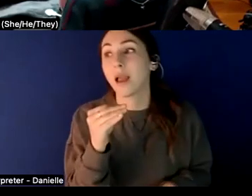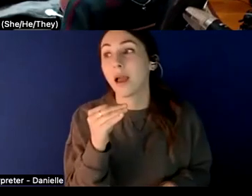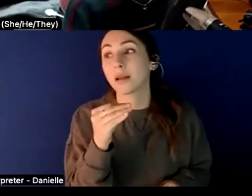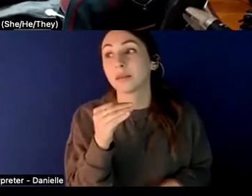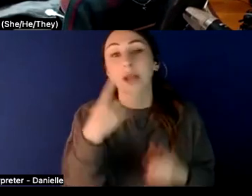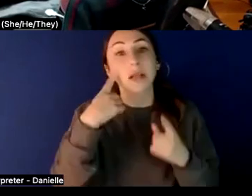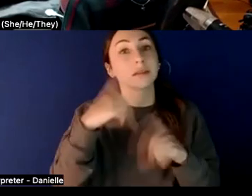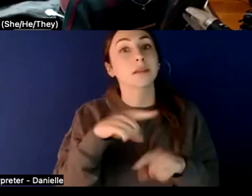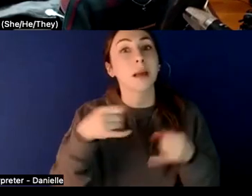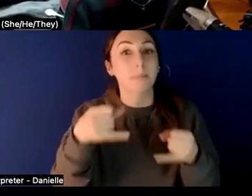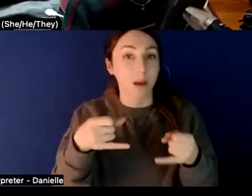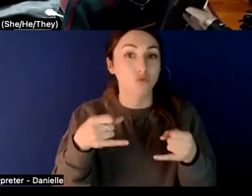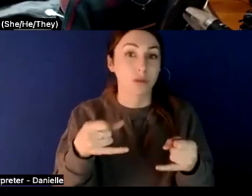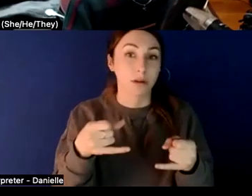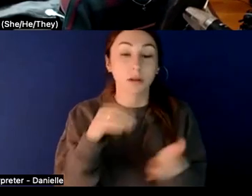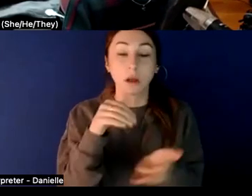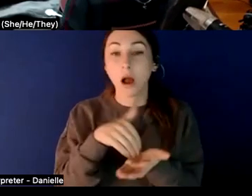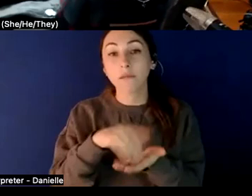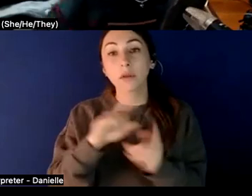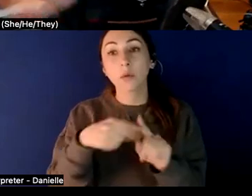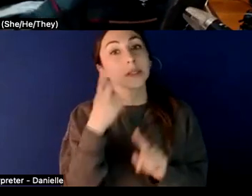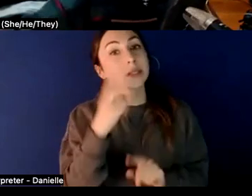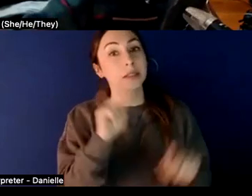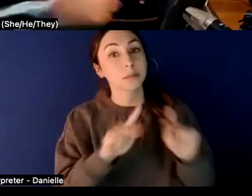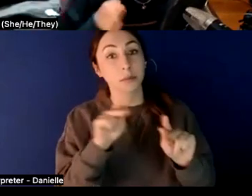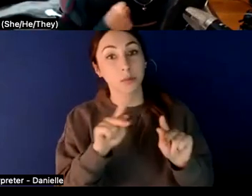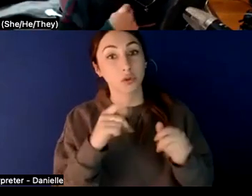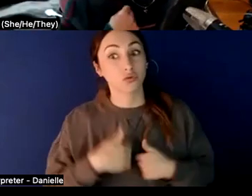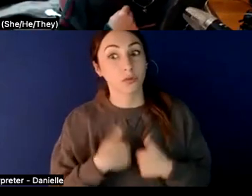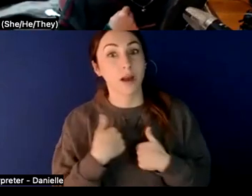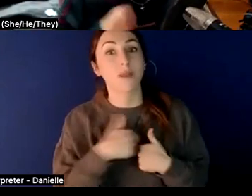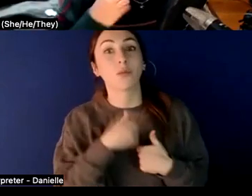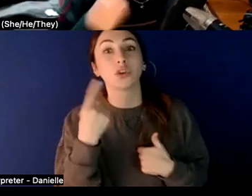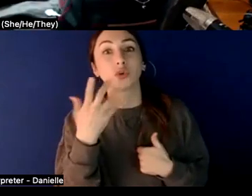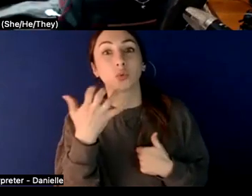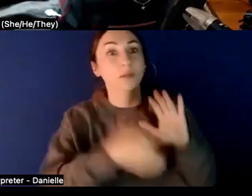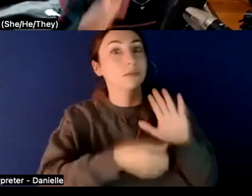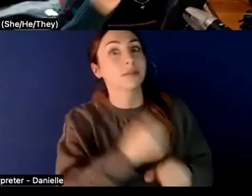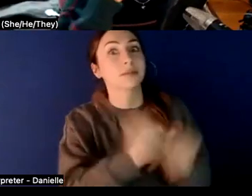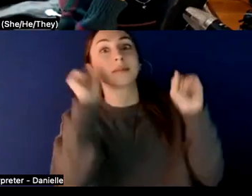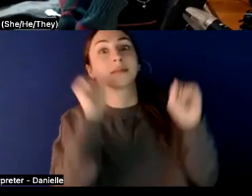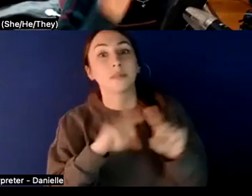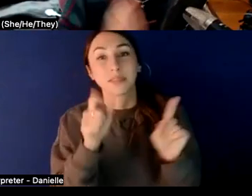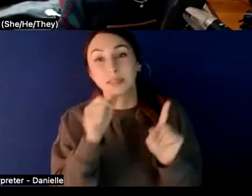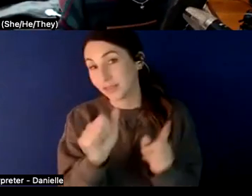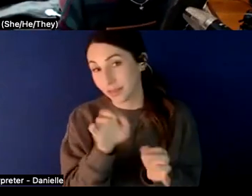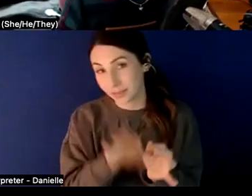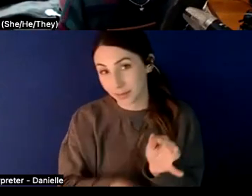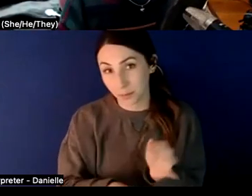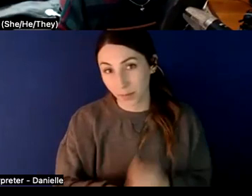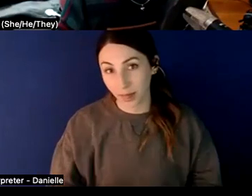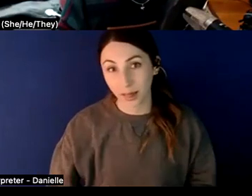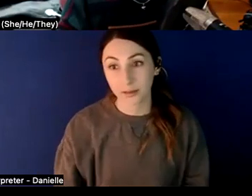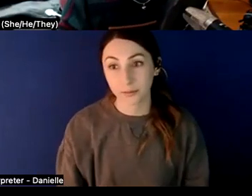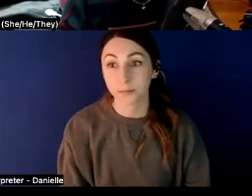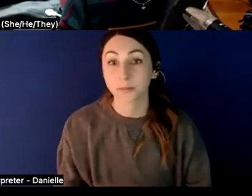so often when we see people surviving these crises, we just want to snatch them out of it, and it's not that simple. And also when